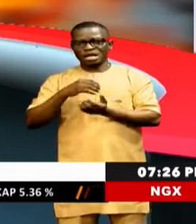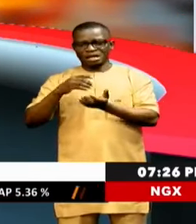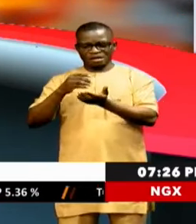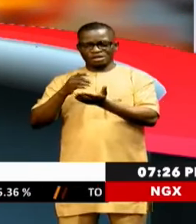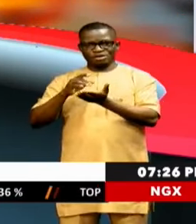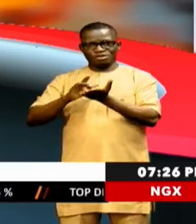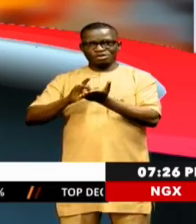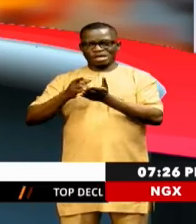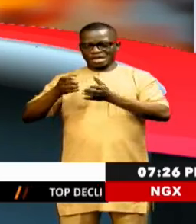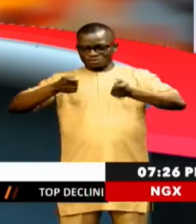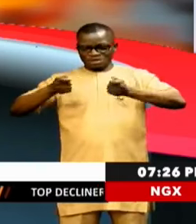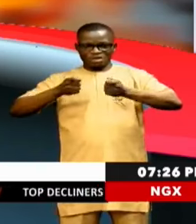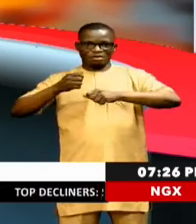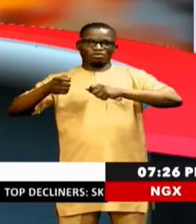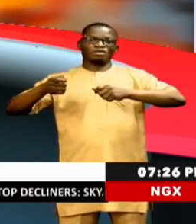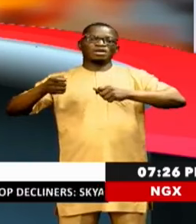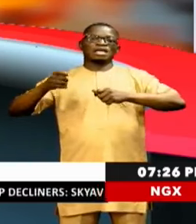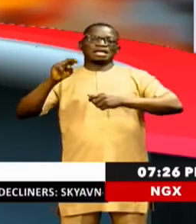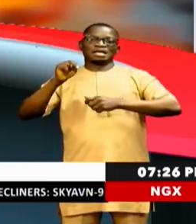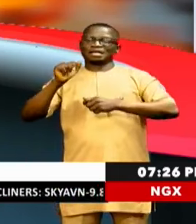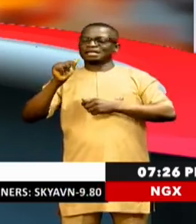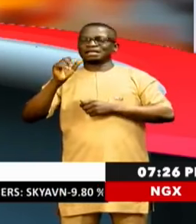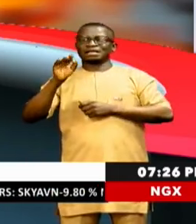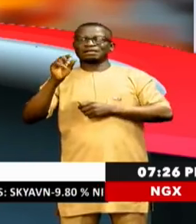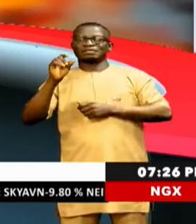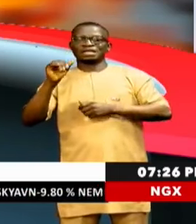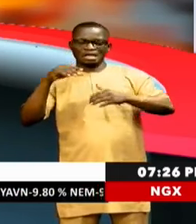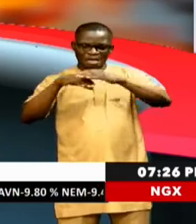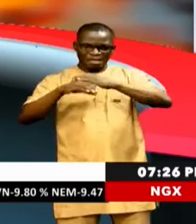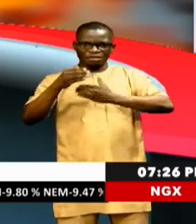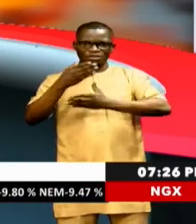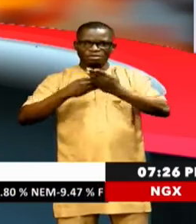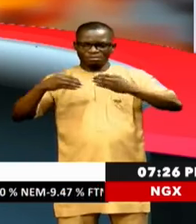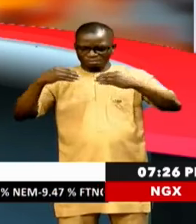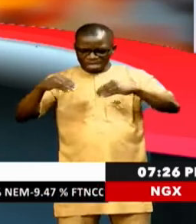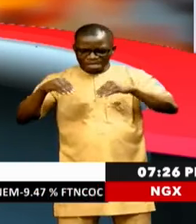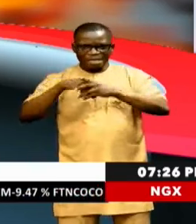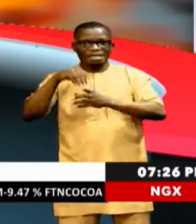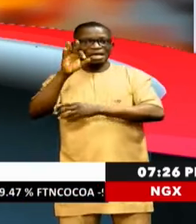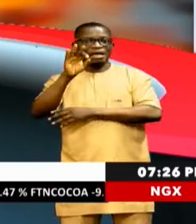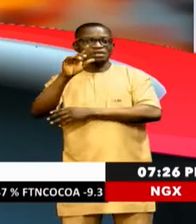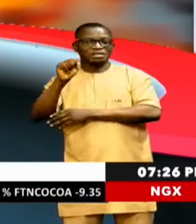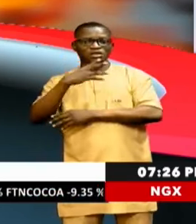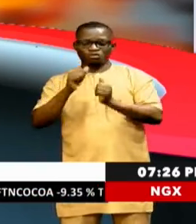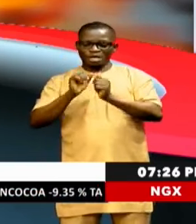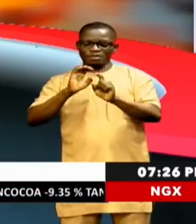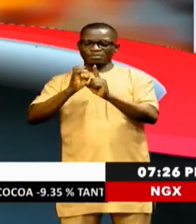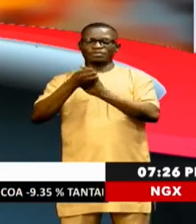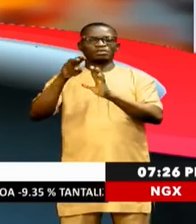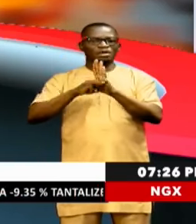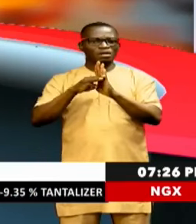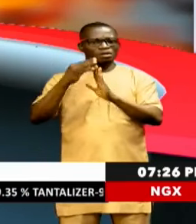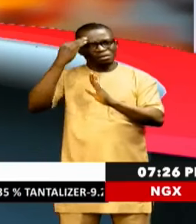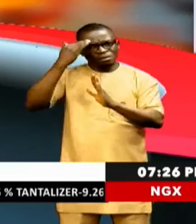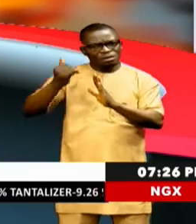Administration and Control, NAFDAC, has raided supermarkets and markets within the FCT and its environs with the aim